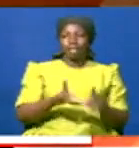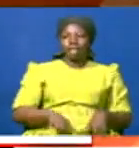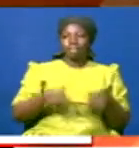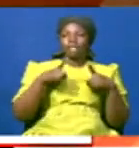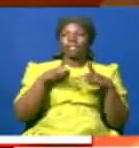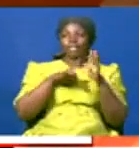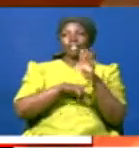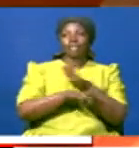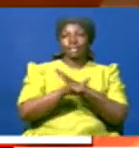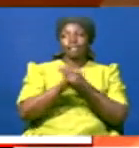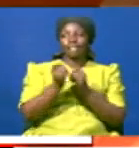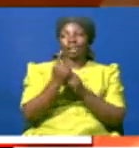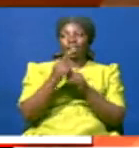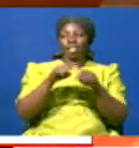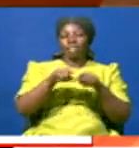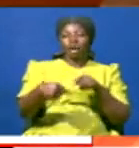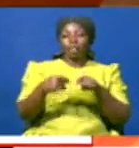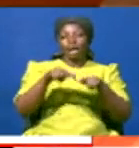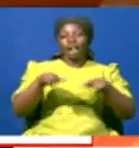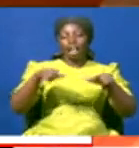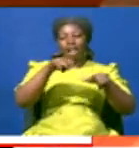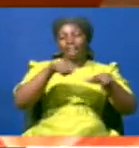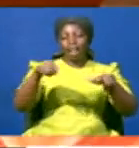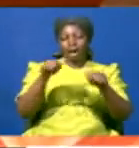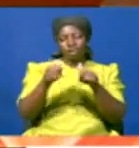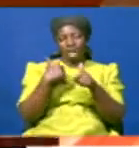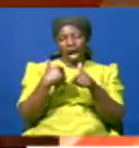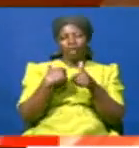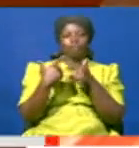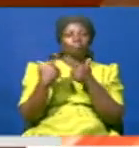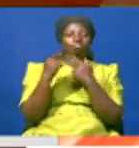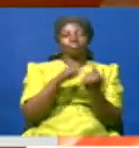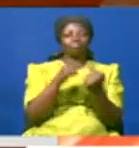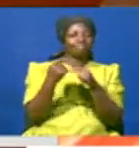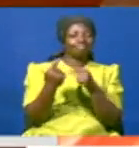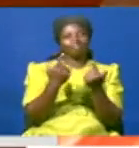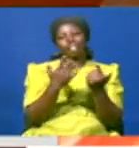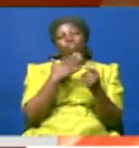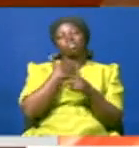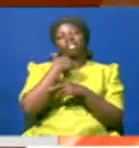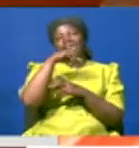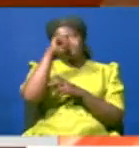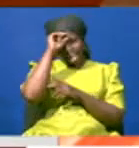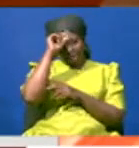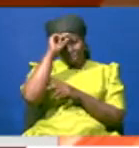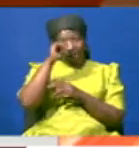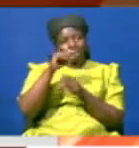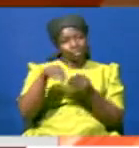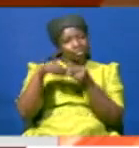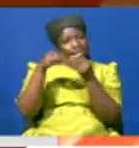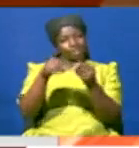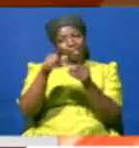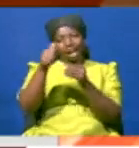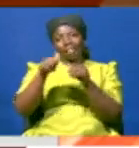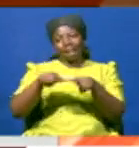11,000-acre disputed piece of land now want the government to compensate and relocate them as allegedly promised 3 decades ago. The